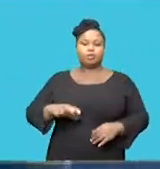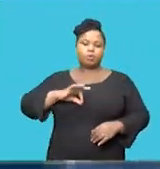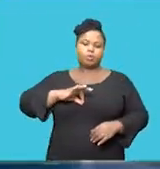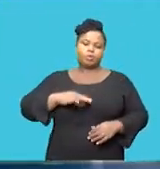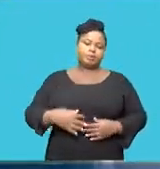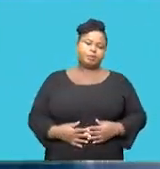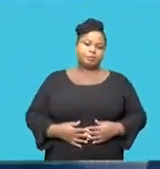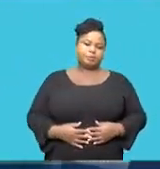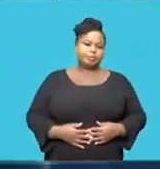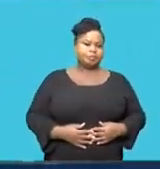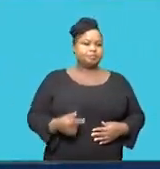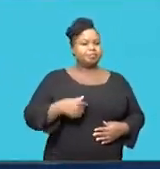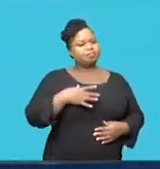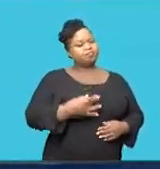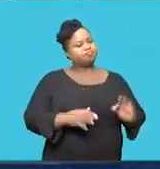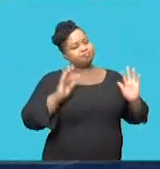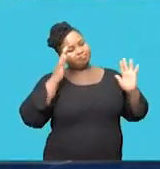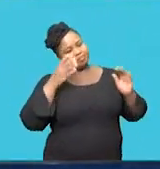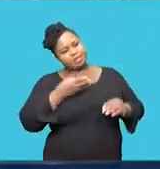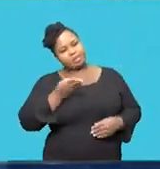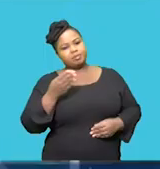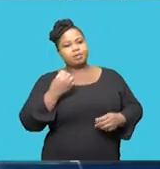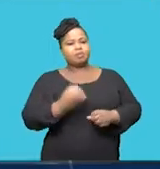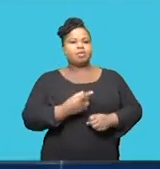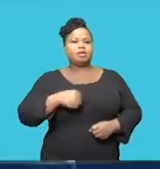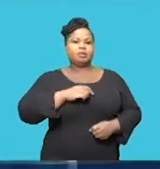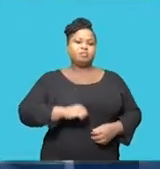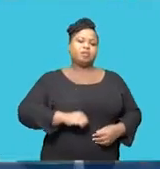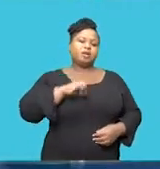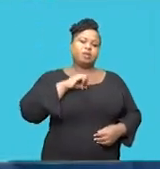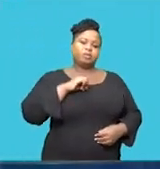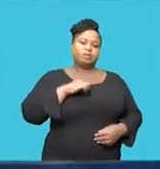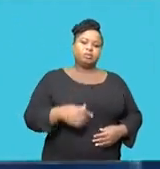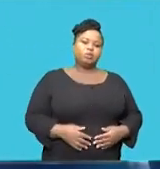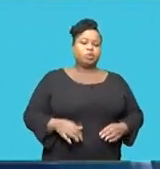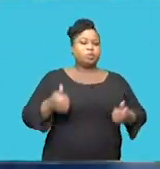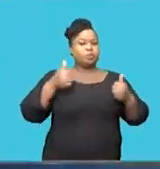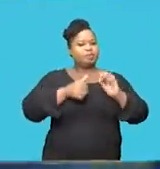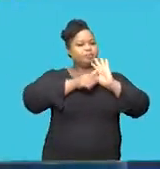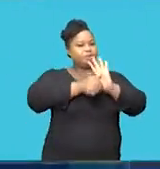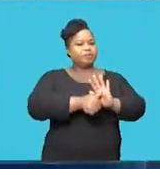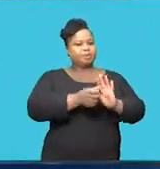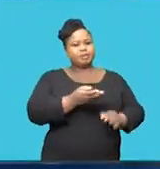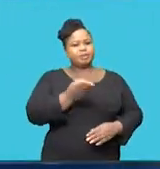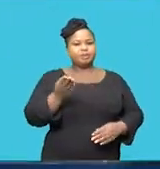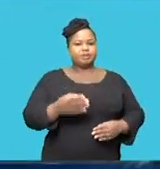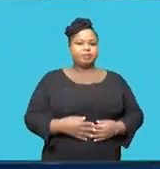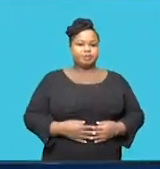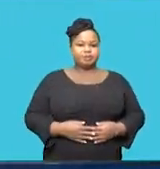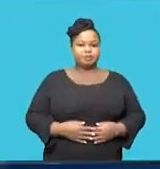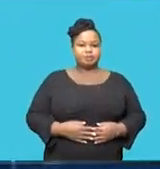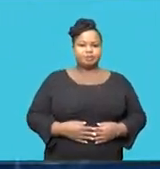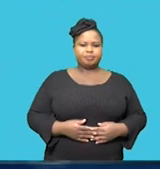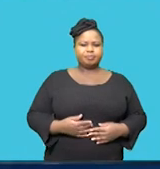want to congratulate them. They made us proud as a nation. They are great ambassadors who are, you would